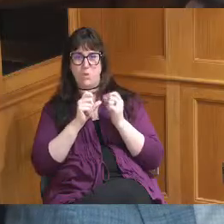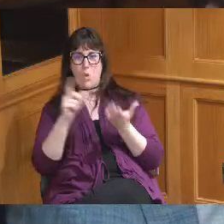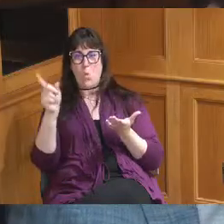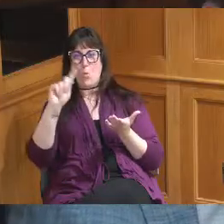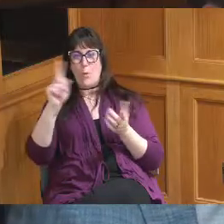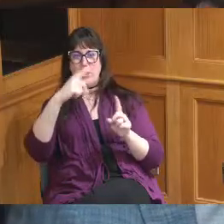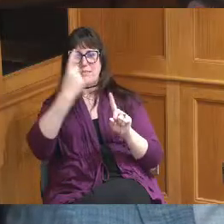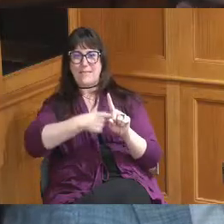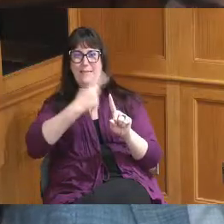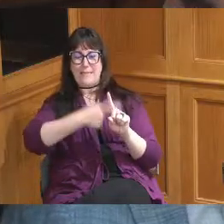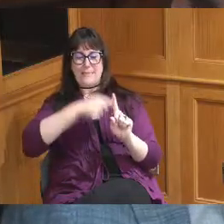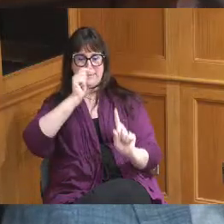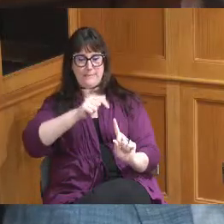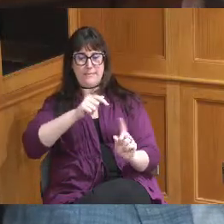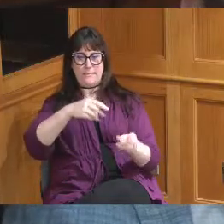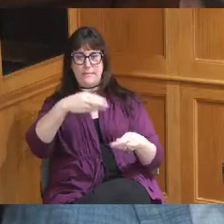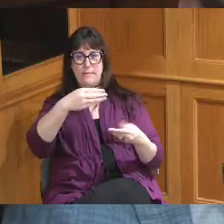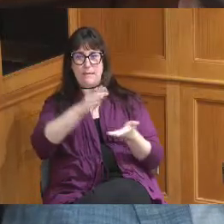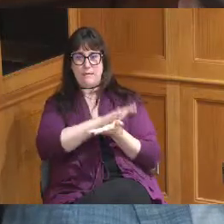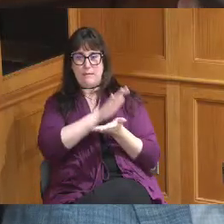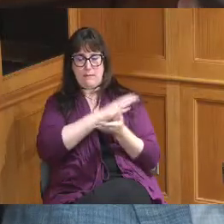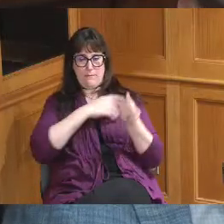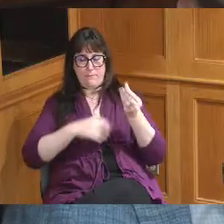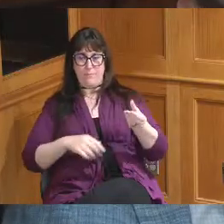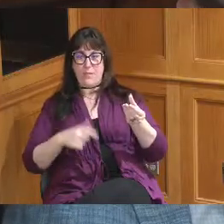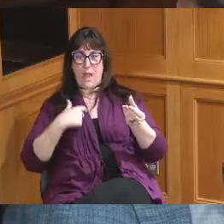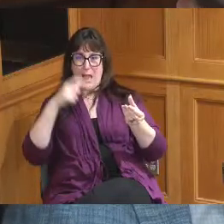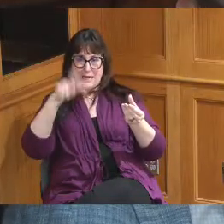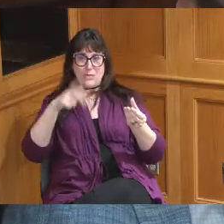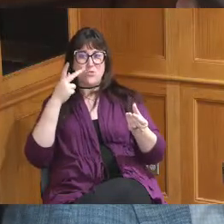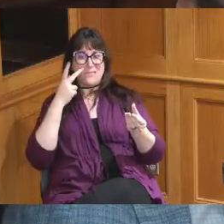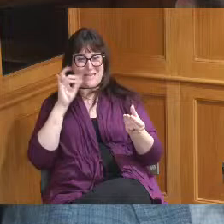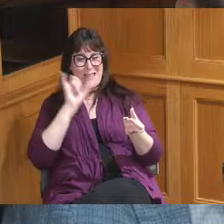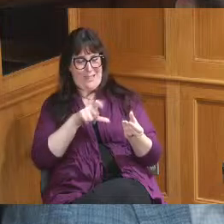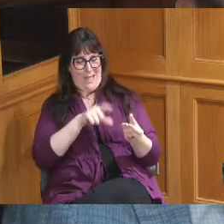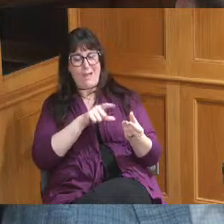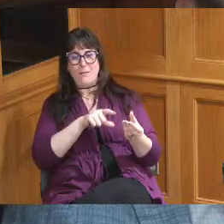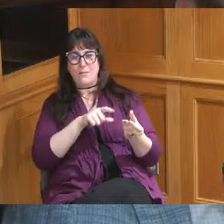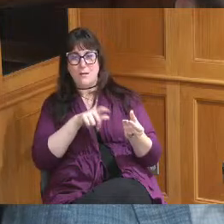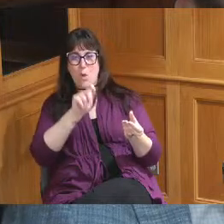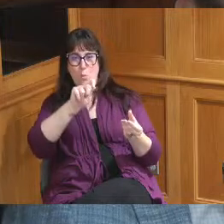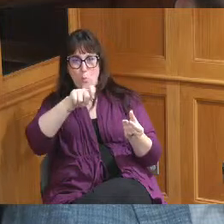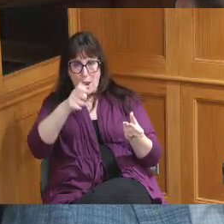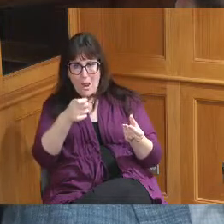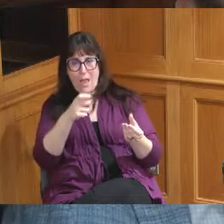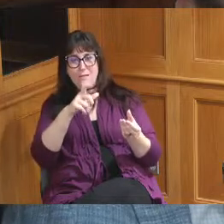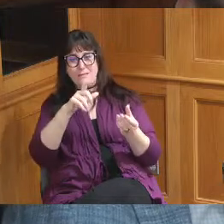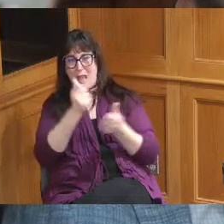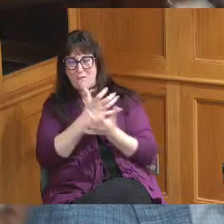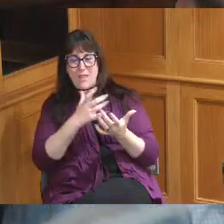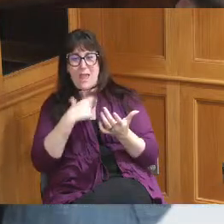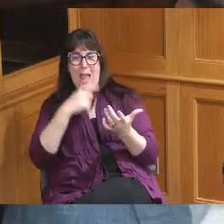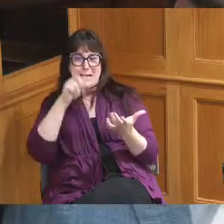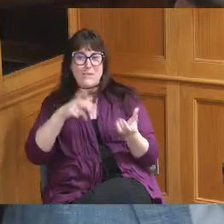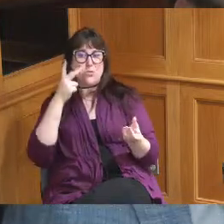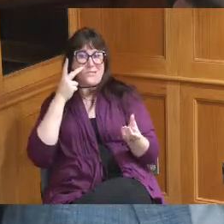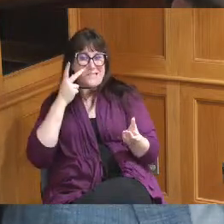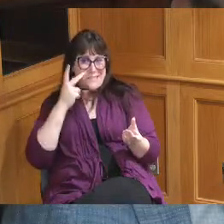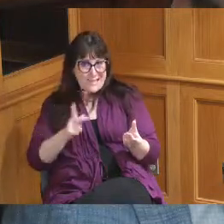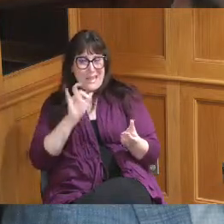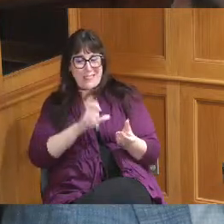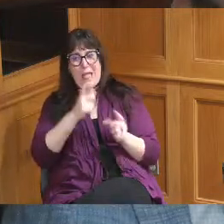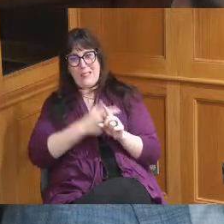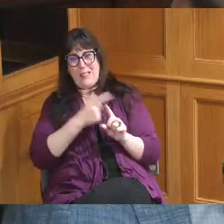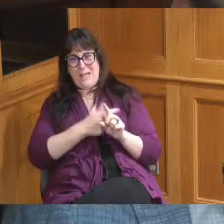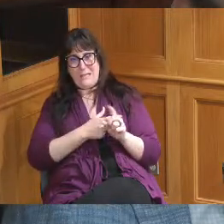is the lease? I need the whereases, I need the commas, I need the periods. And I'm not necessarily blaming this